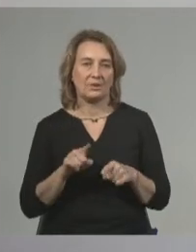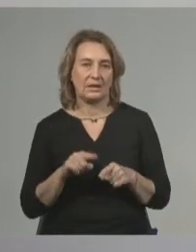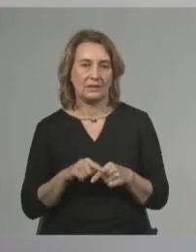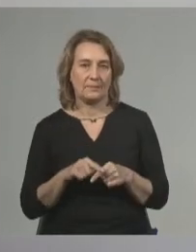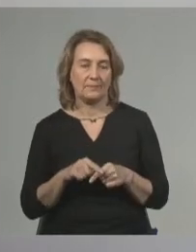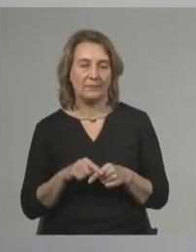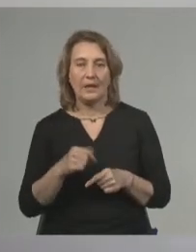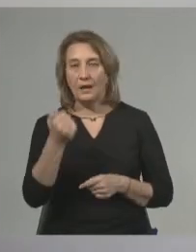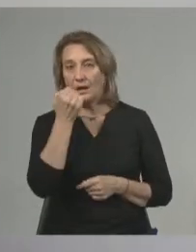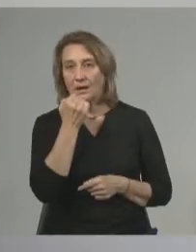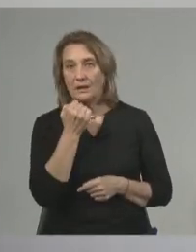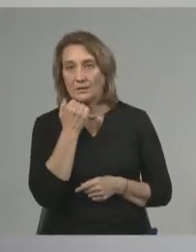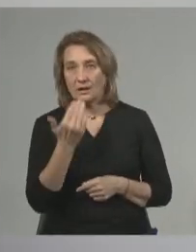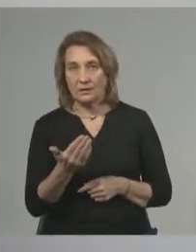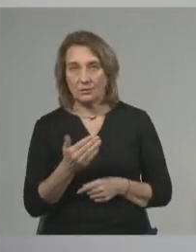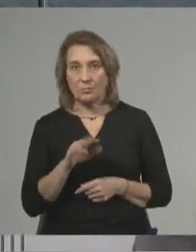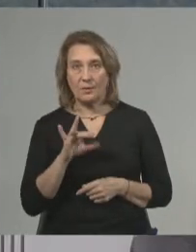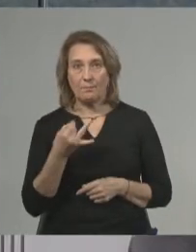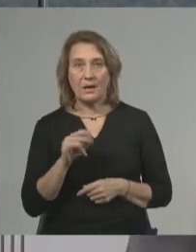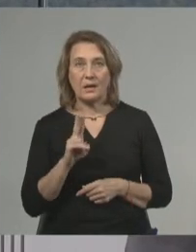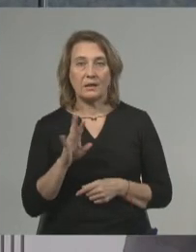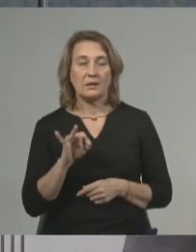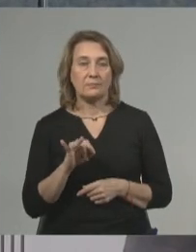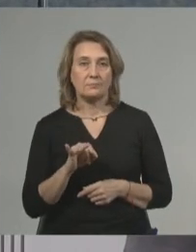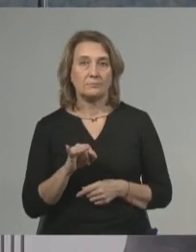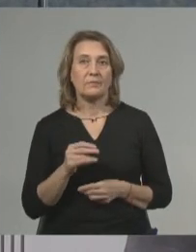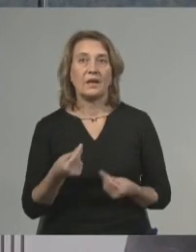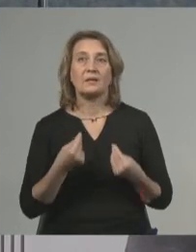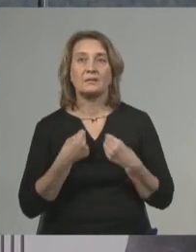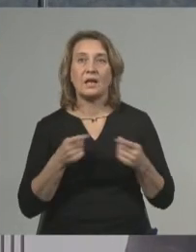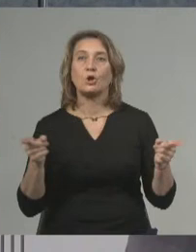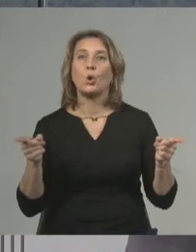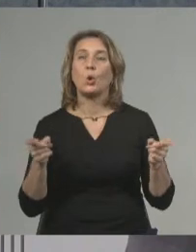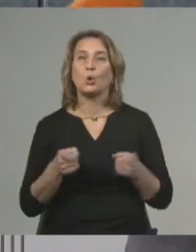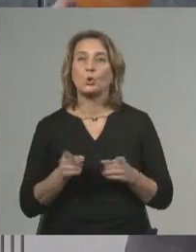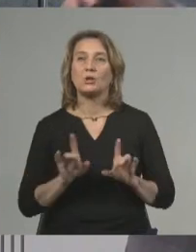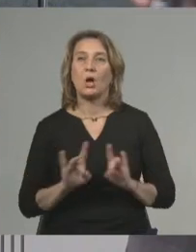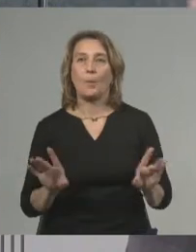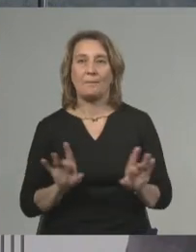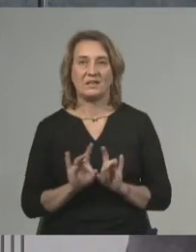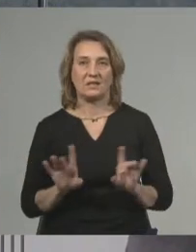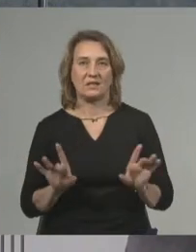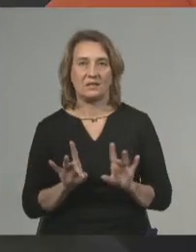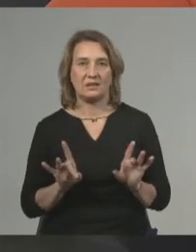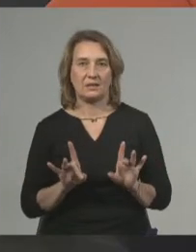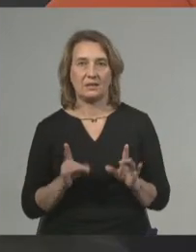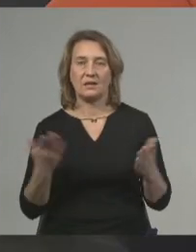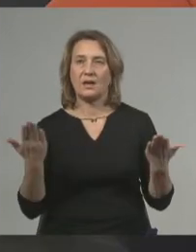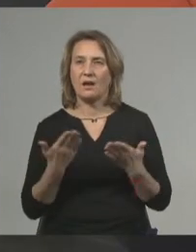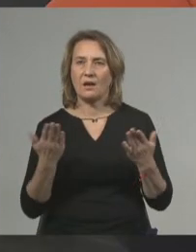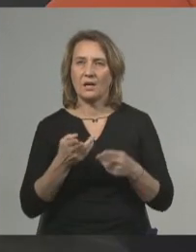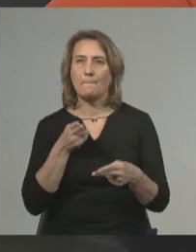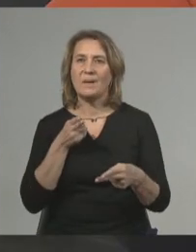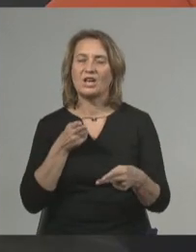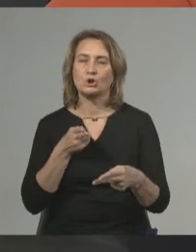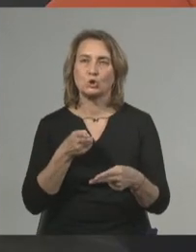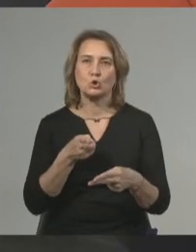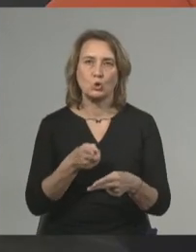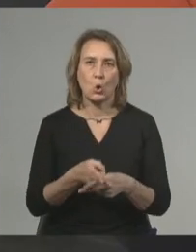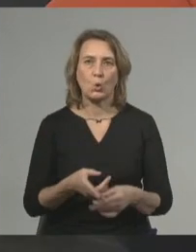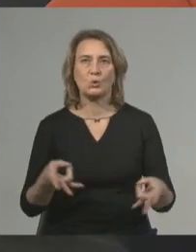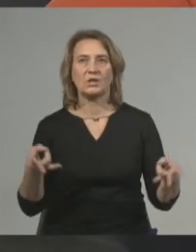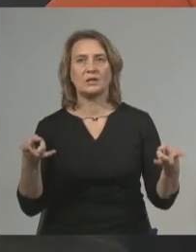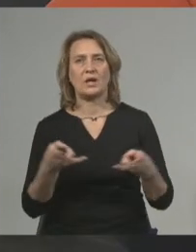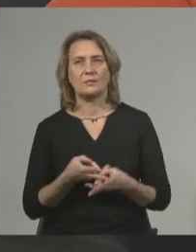give a please please give a brief comment as to which obstacles do you think the media community in ukraine needs to overcome to strengthen its